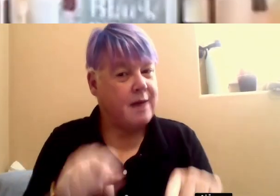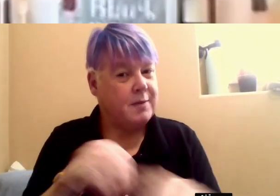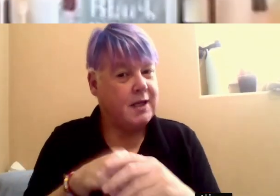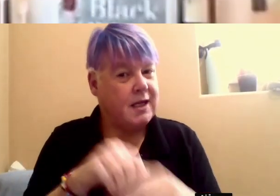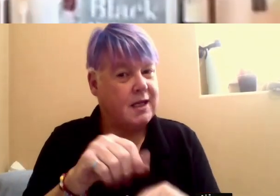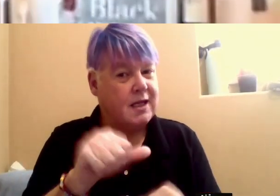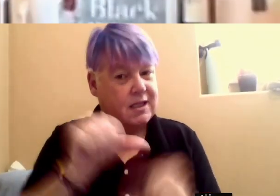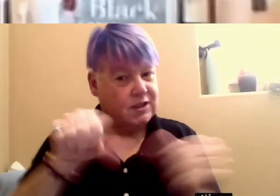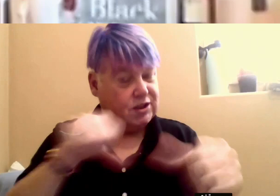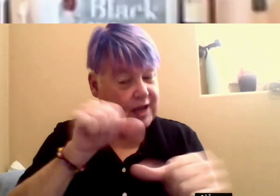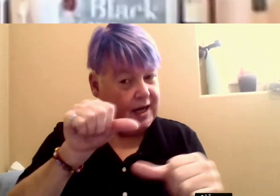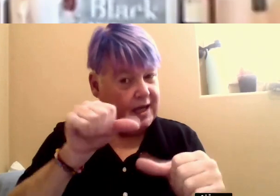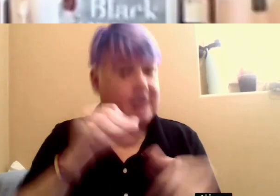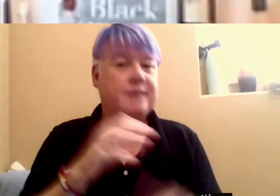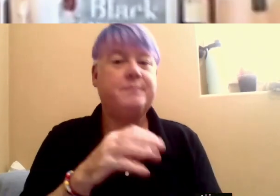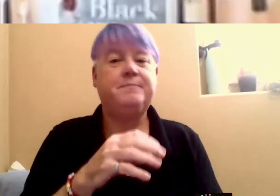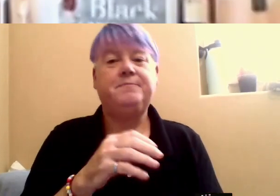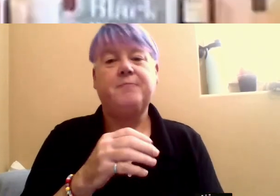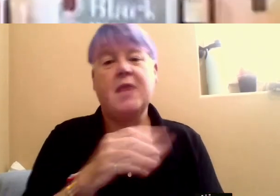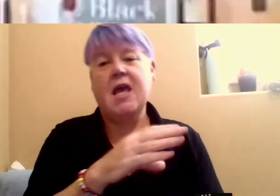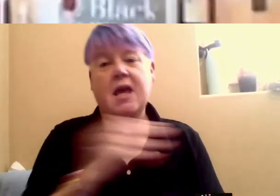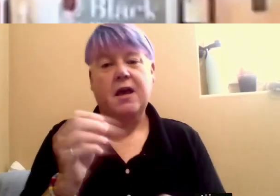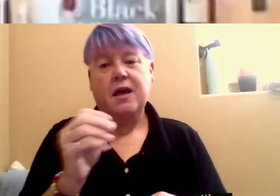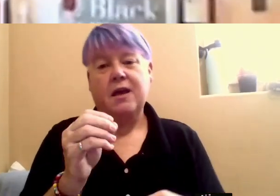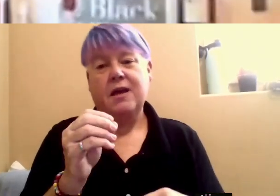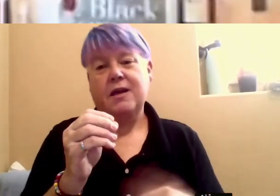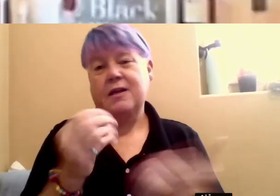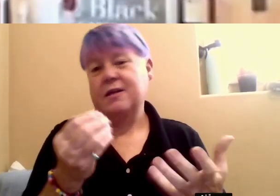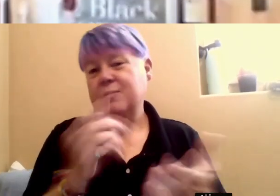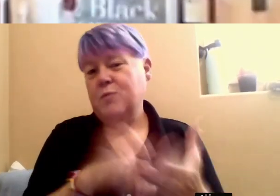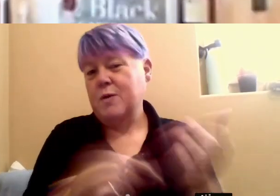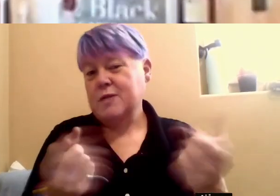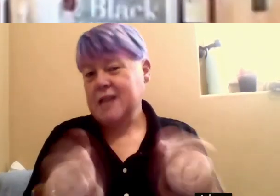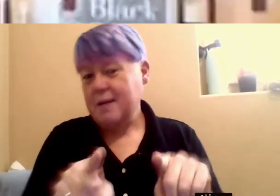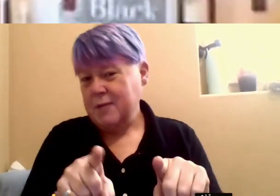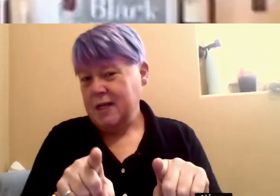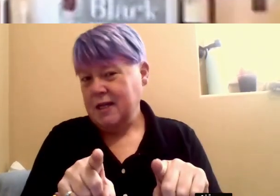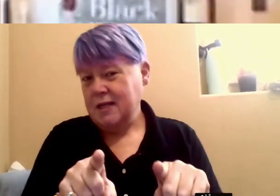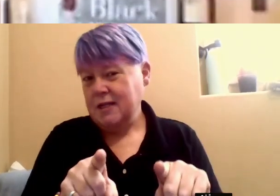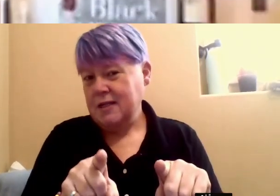historically that I thought was important to address. So whether it's like